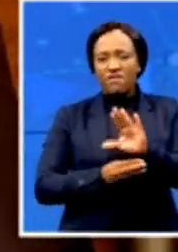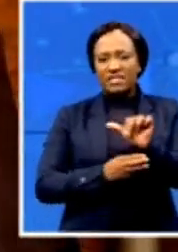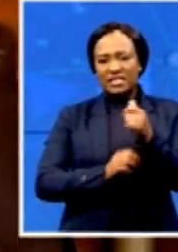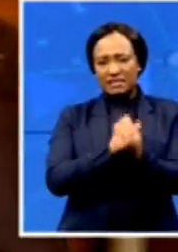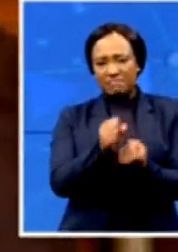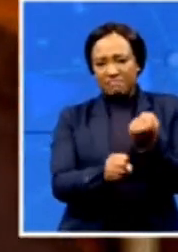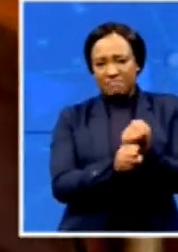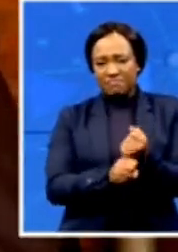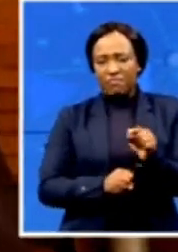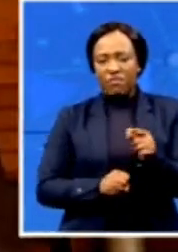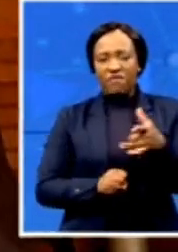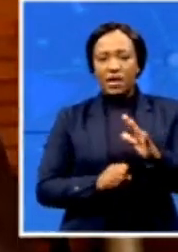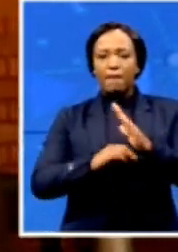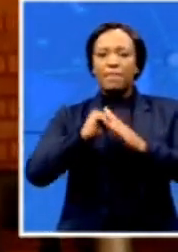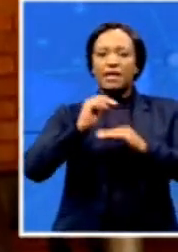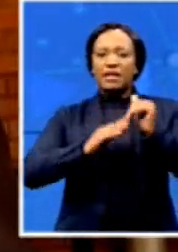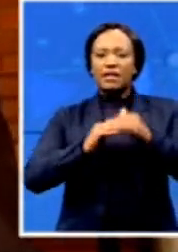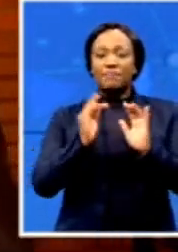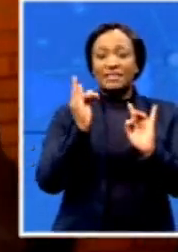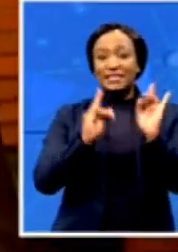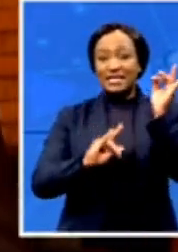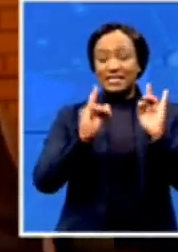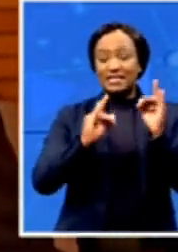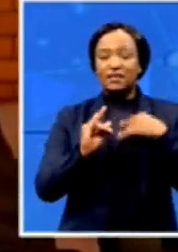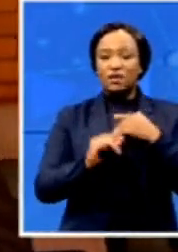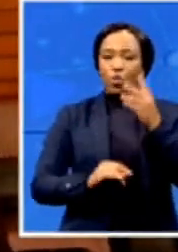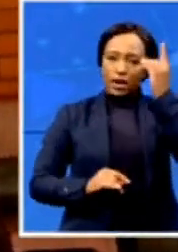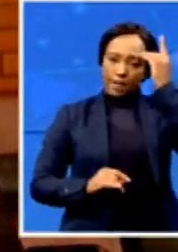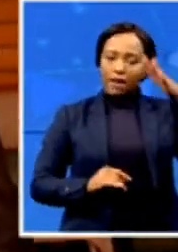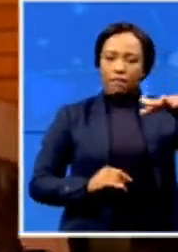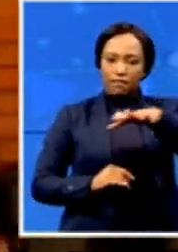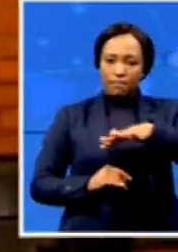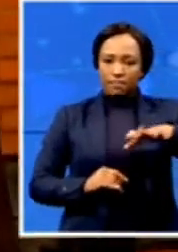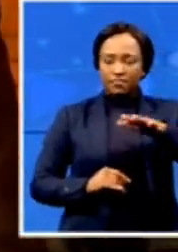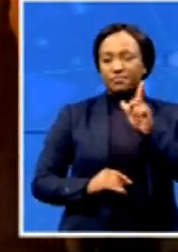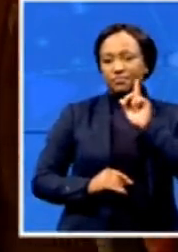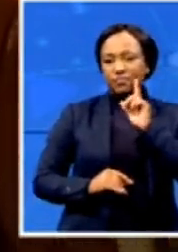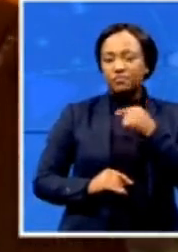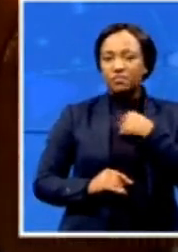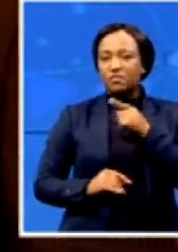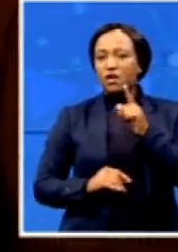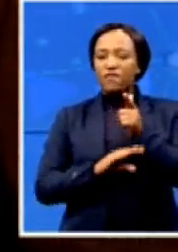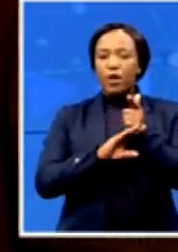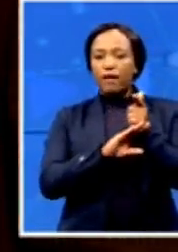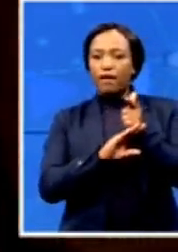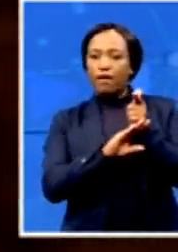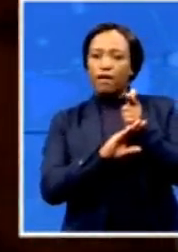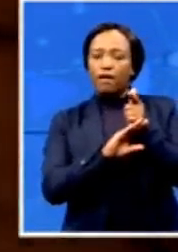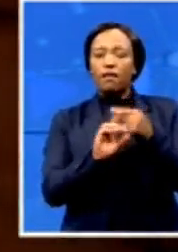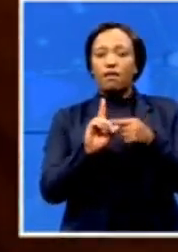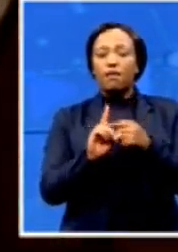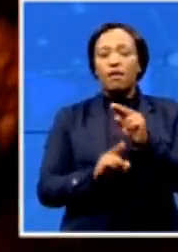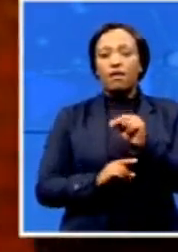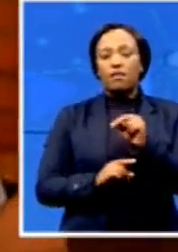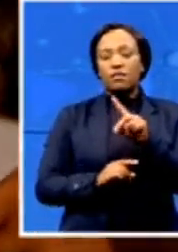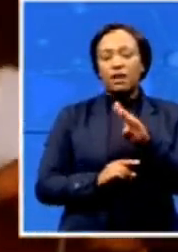the city of eThekwini. Let's see if Ndabezinhle Khumalo can follow us as we do the walkabout of the